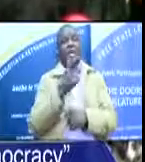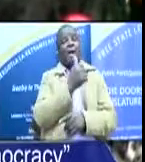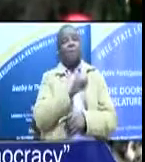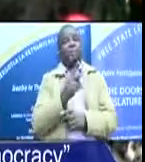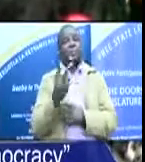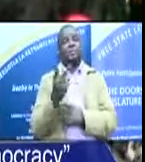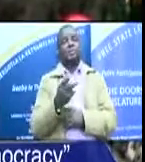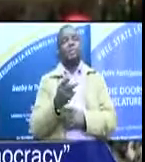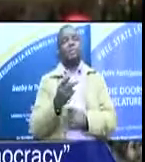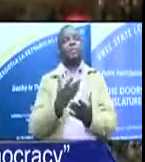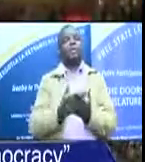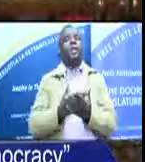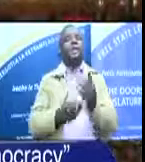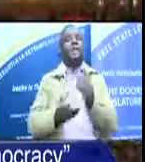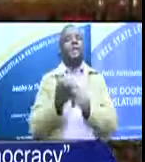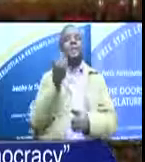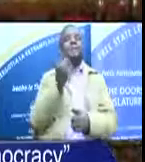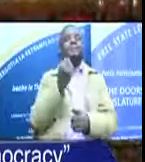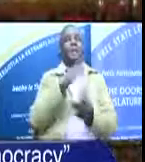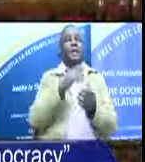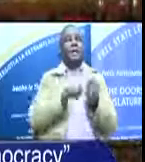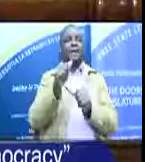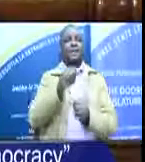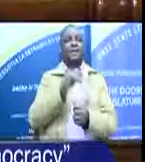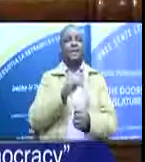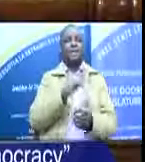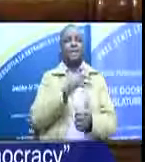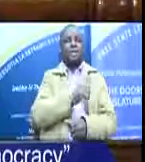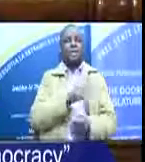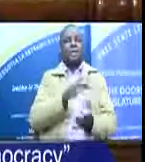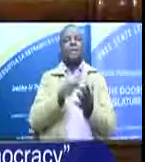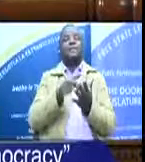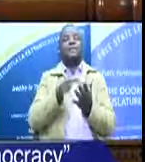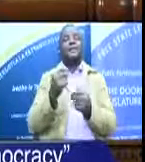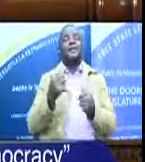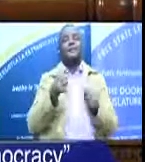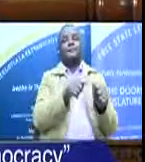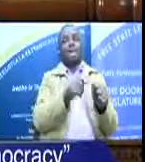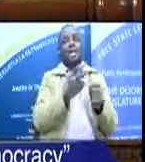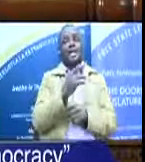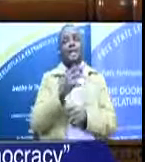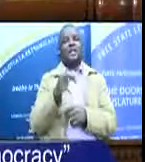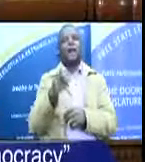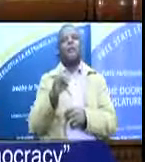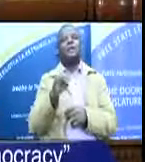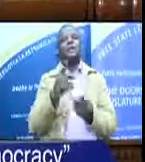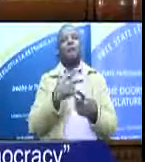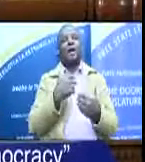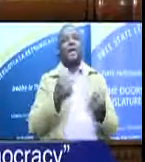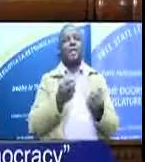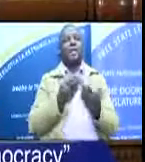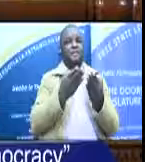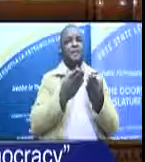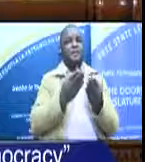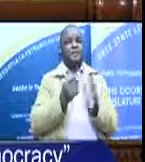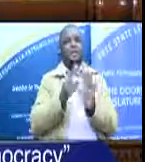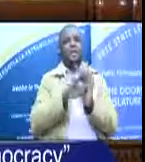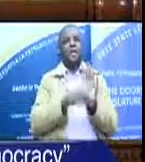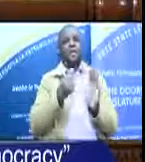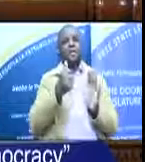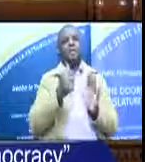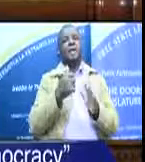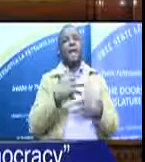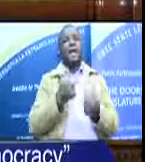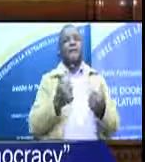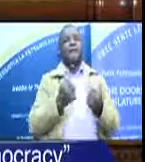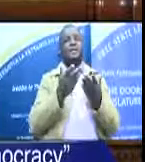hospitals will attain the ideal hospital status in line with the regulated standards for health services. Program 6,